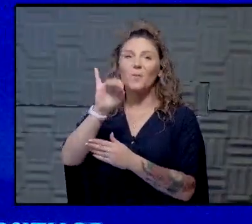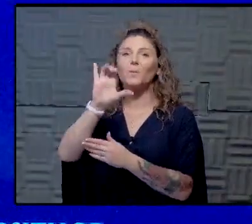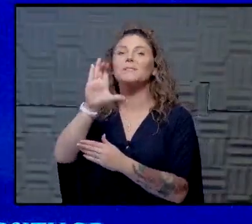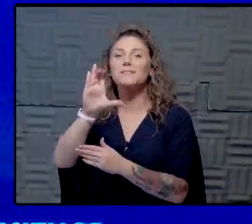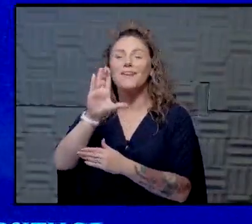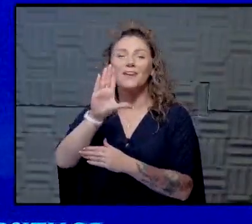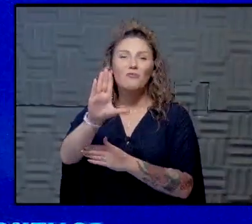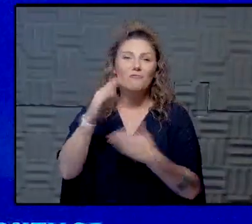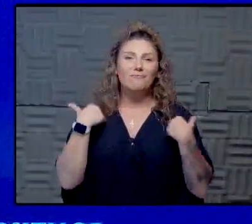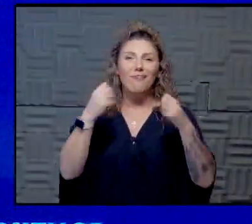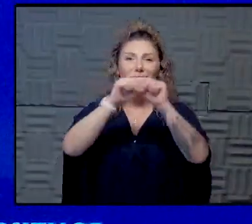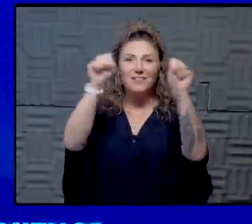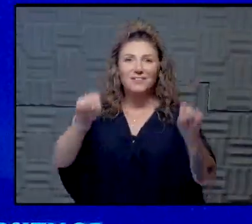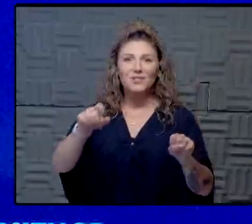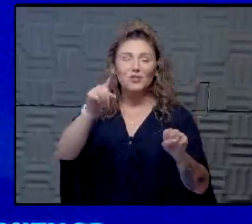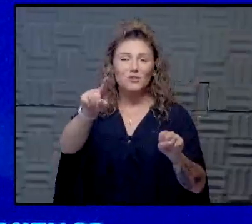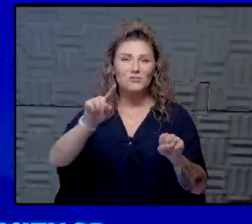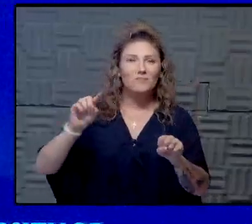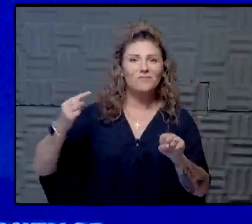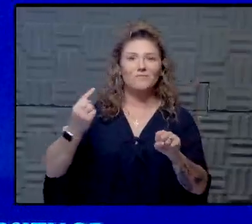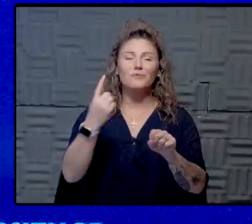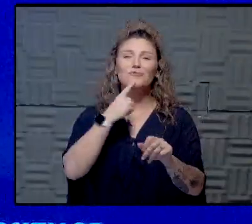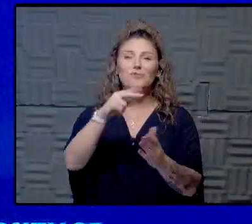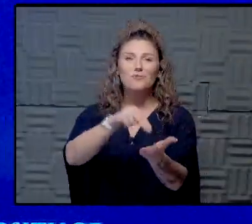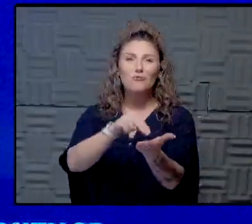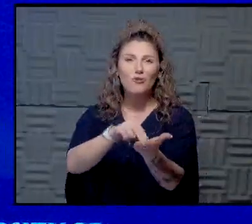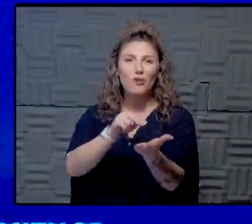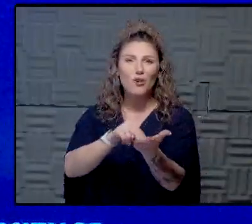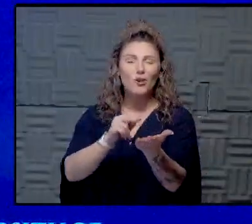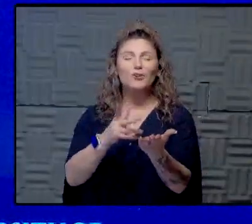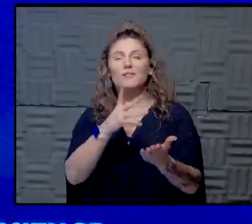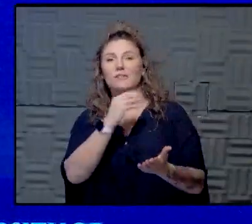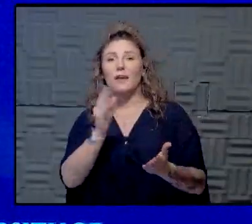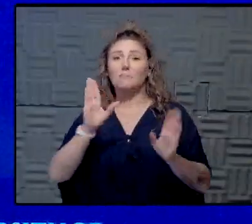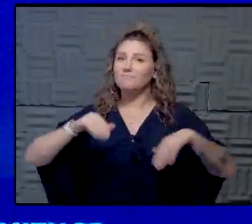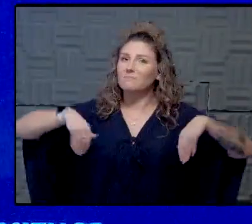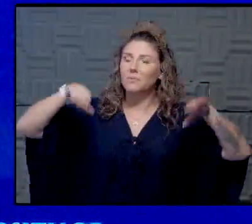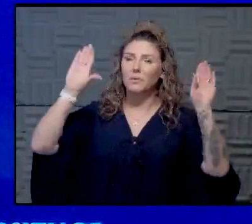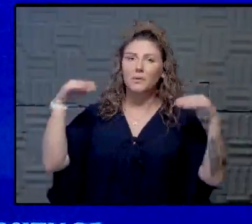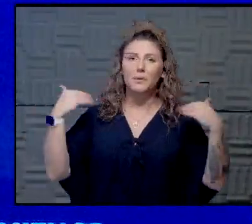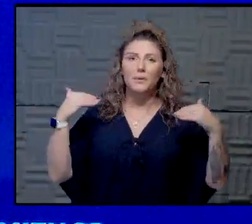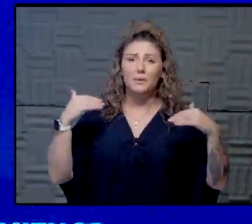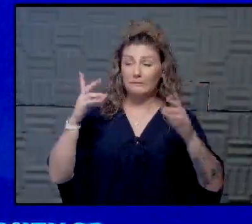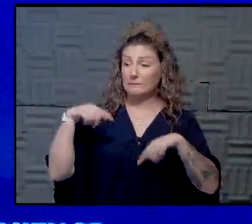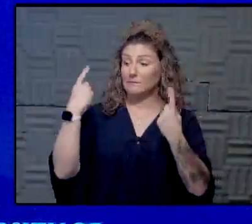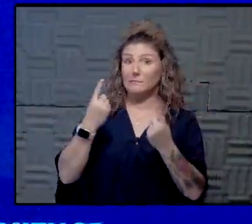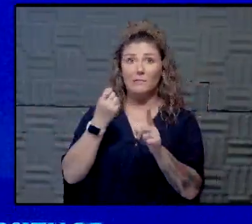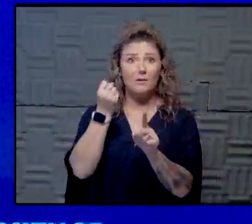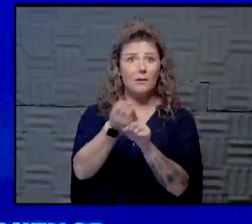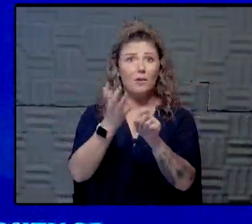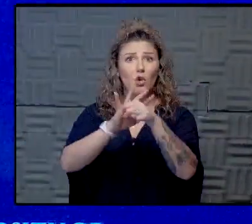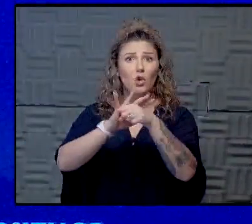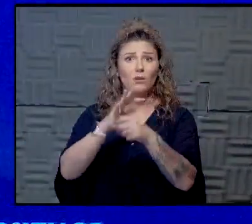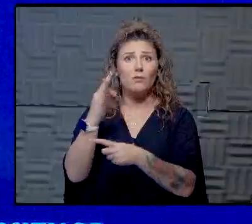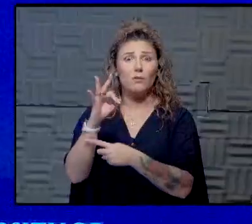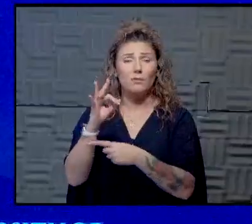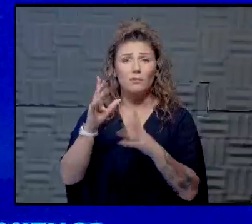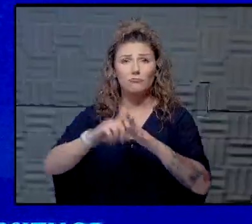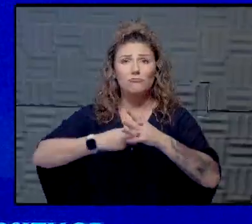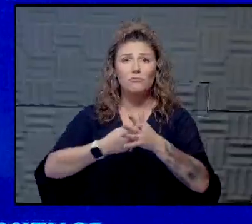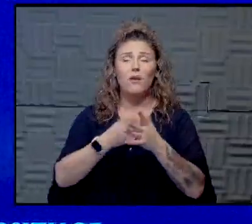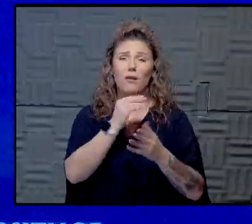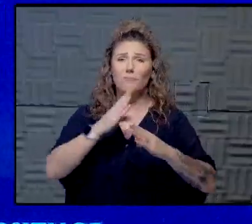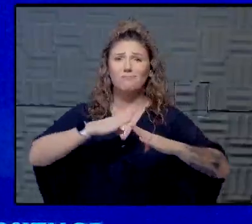Wisconsin-Madison Health System. She is a frontline worker and a nurse and has been sacrificing since the pandemic started with